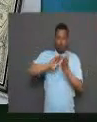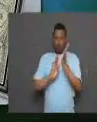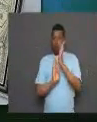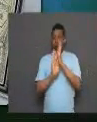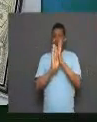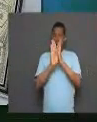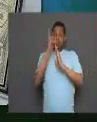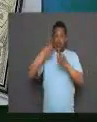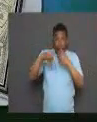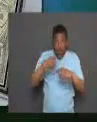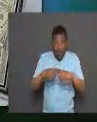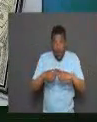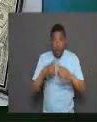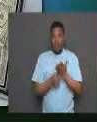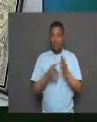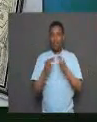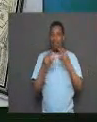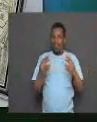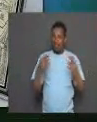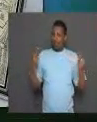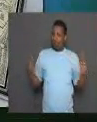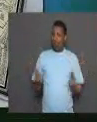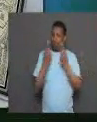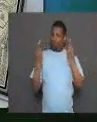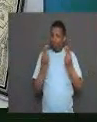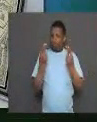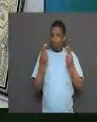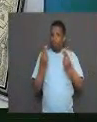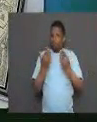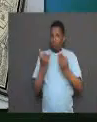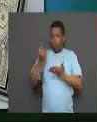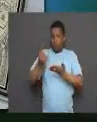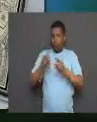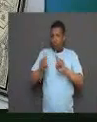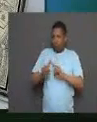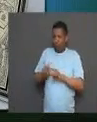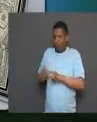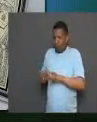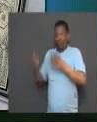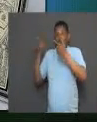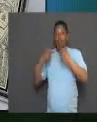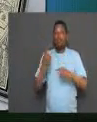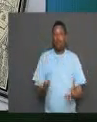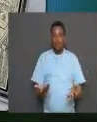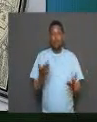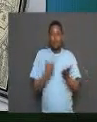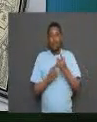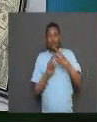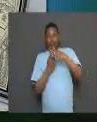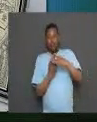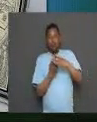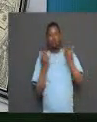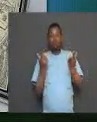advanced, so did the materials that we used to make maps. We began to